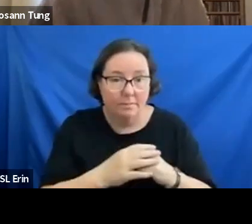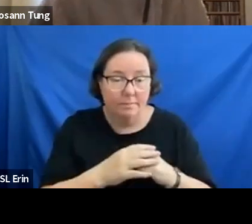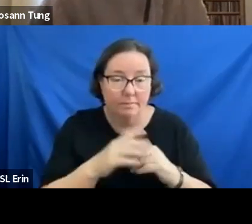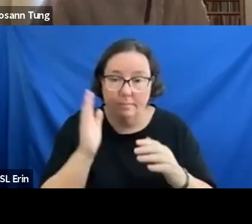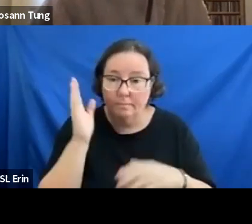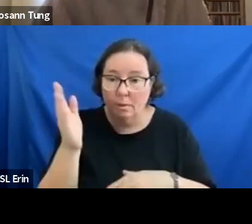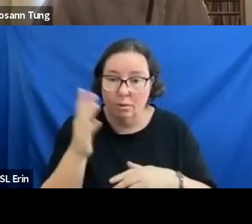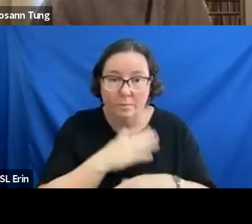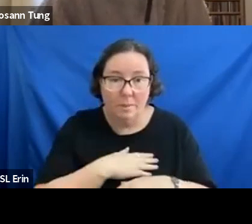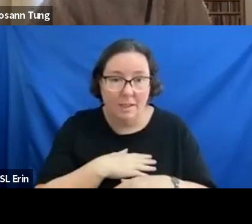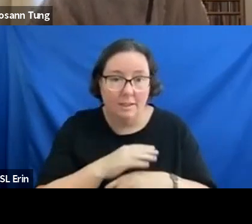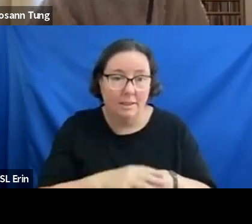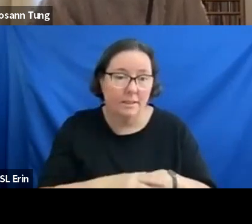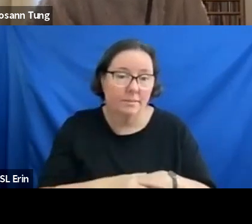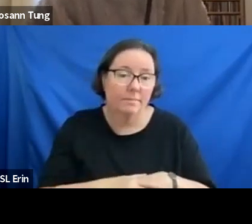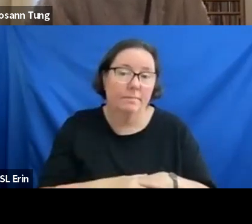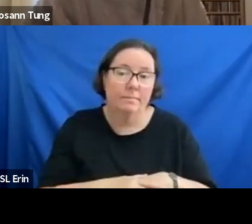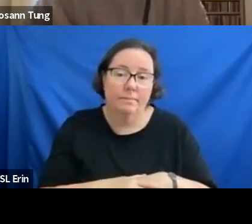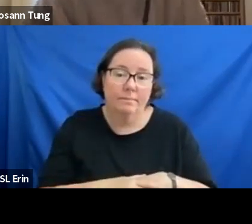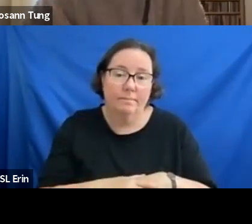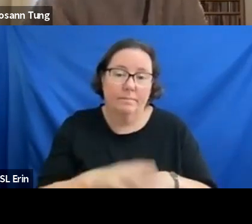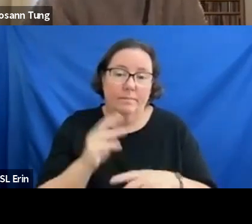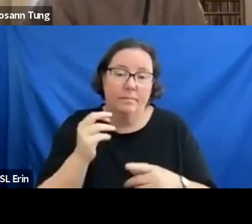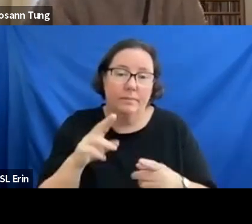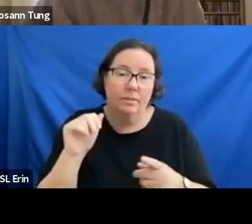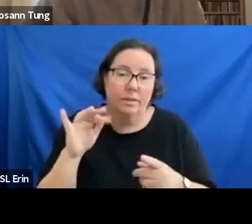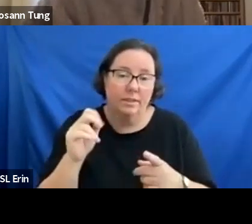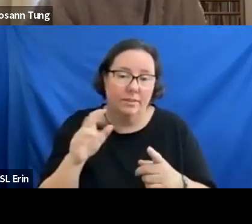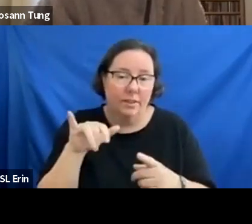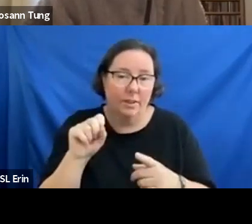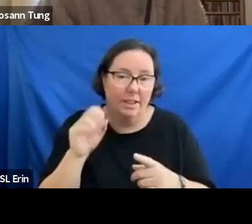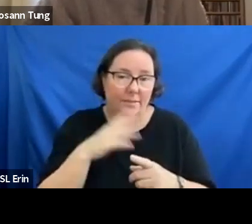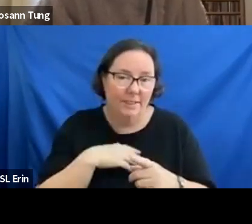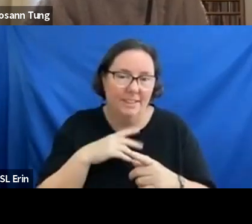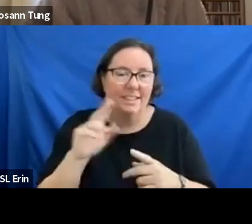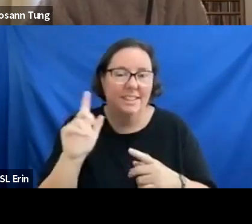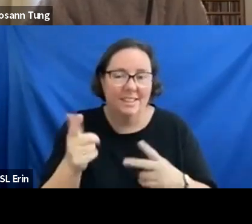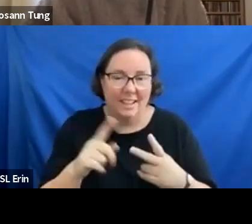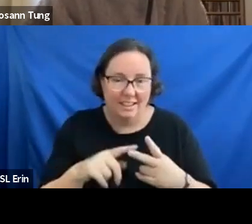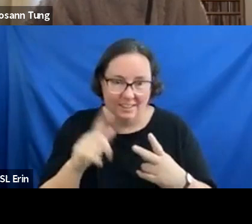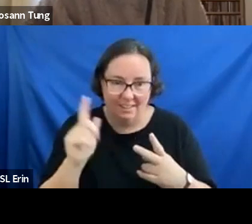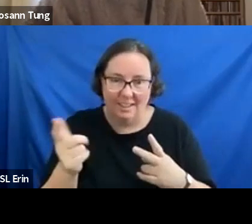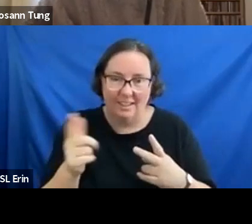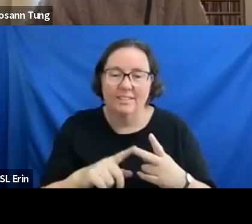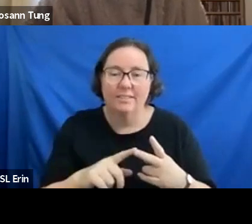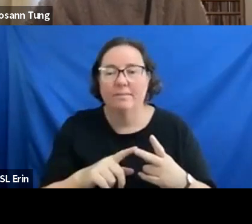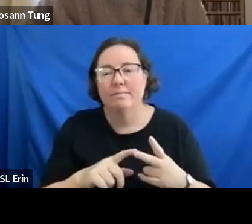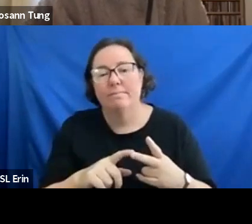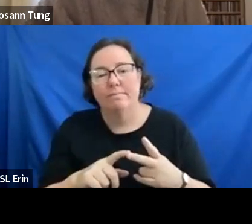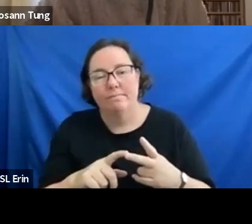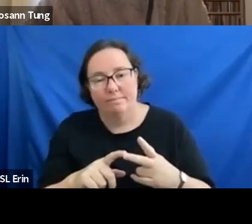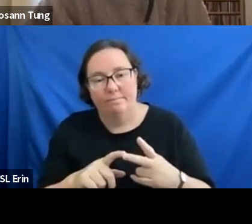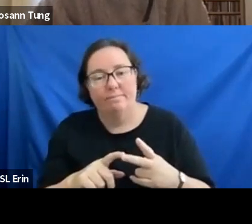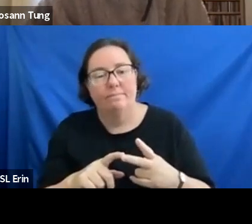have a motion, please? Yes, please. Thank you. May I have a second? Second. Thank you.